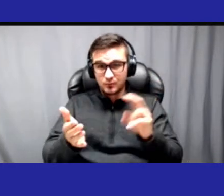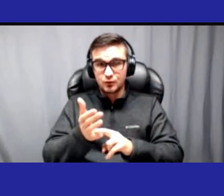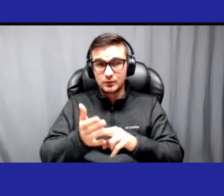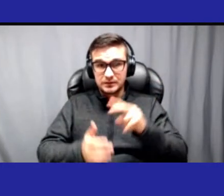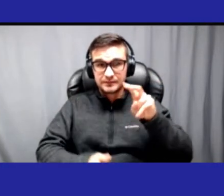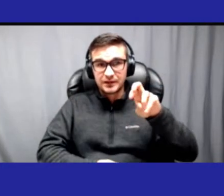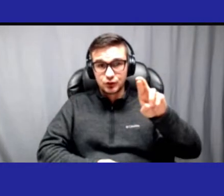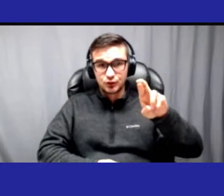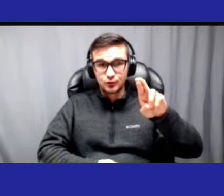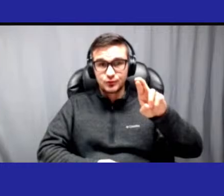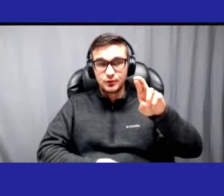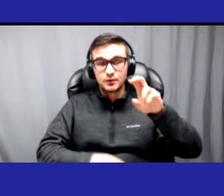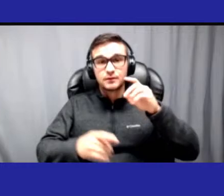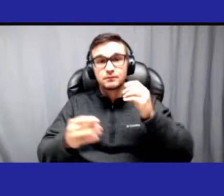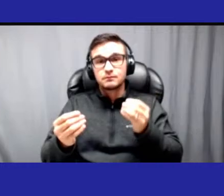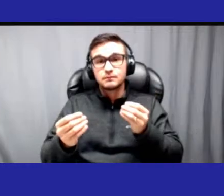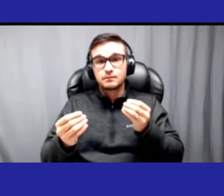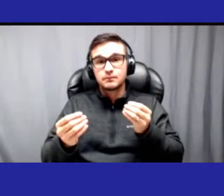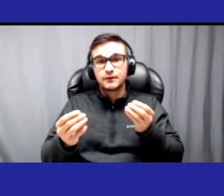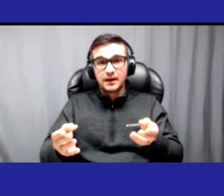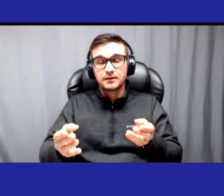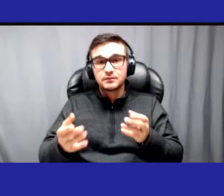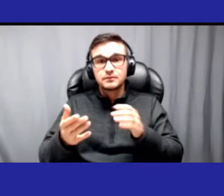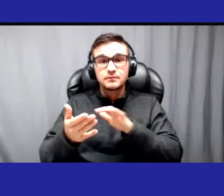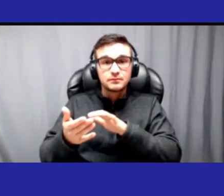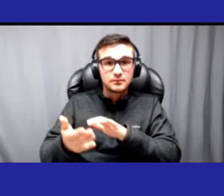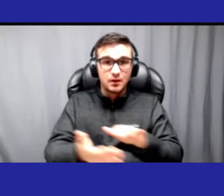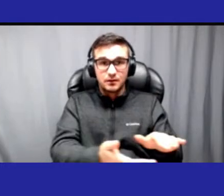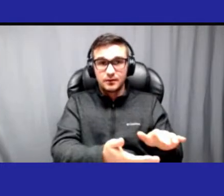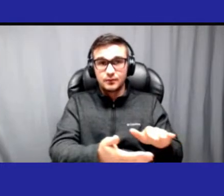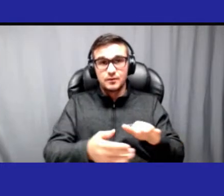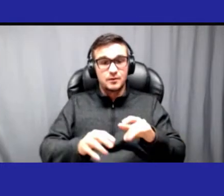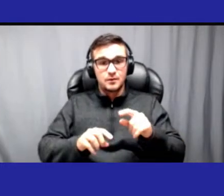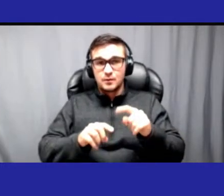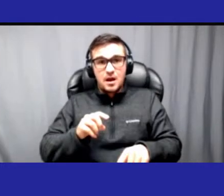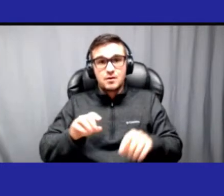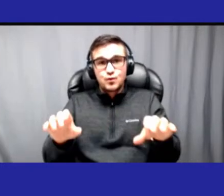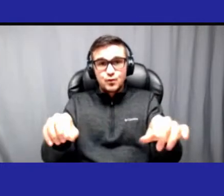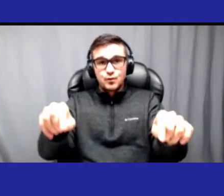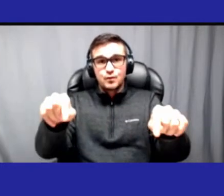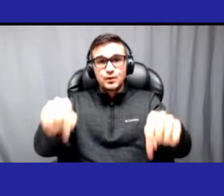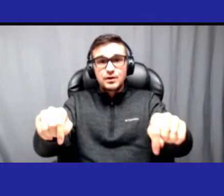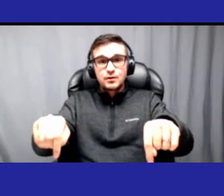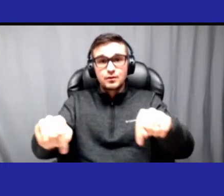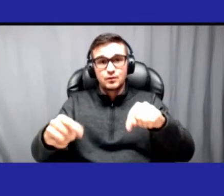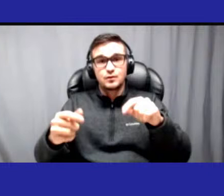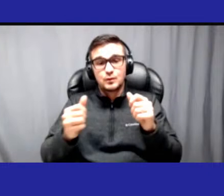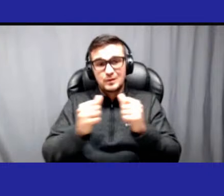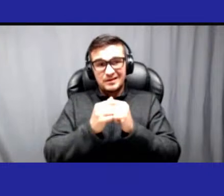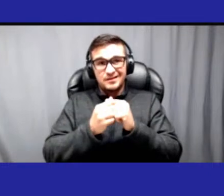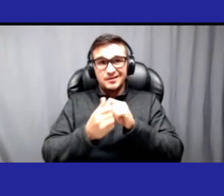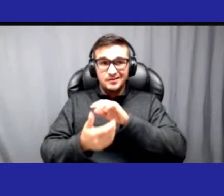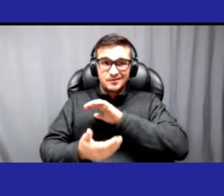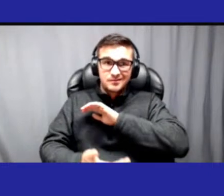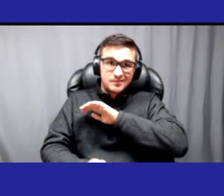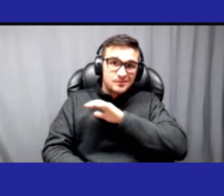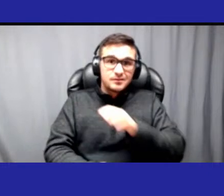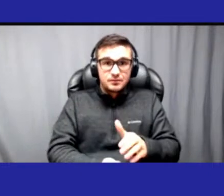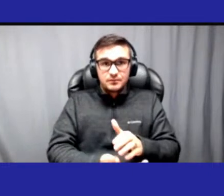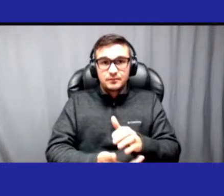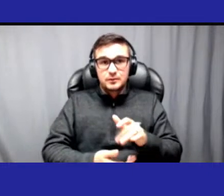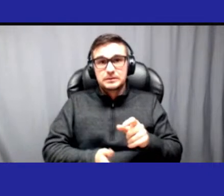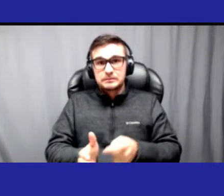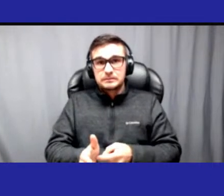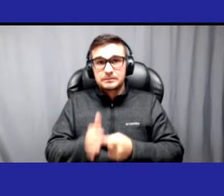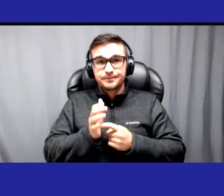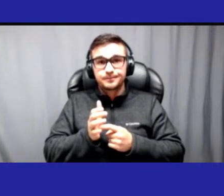provide studies that we cannot perform here in the volume we need them, and they are subspecialty exams